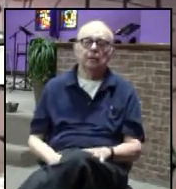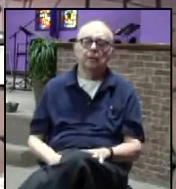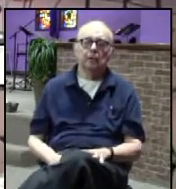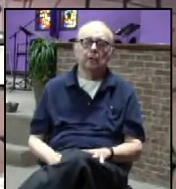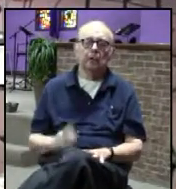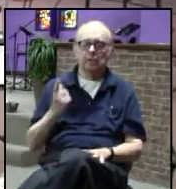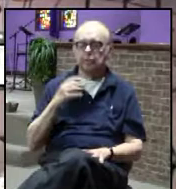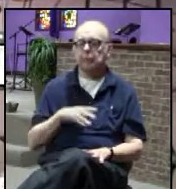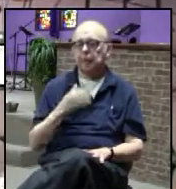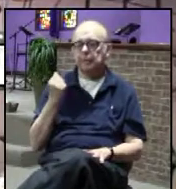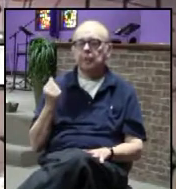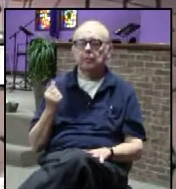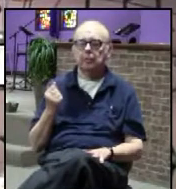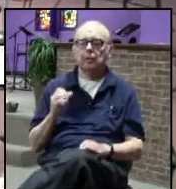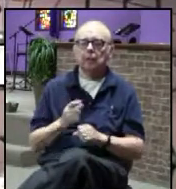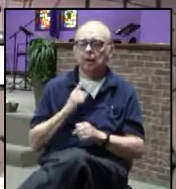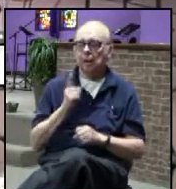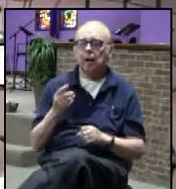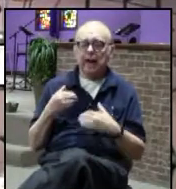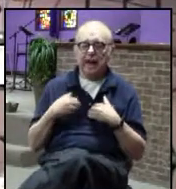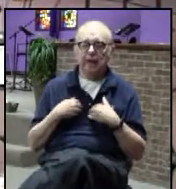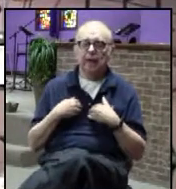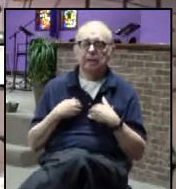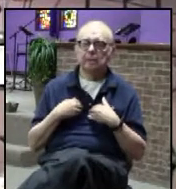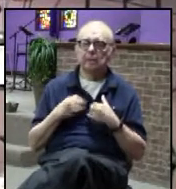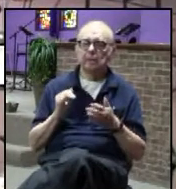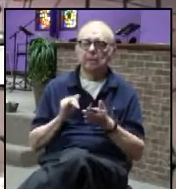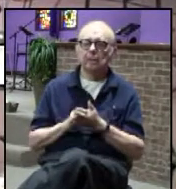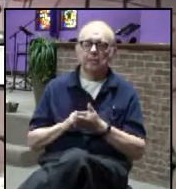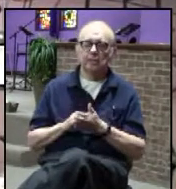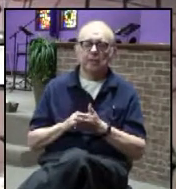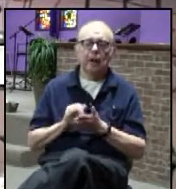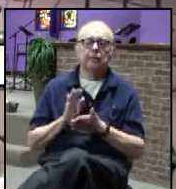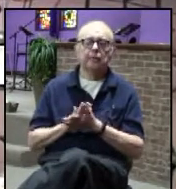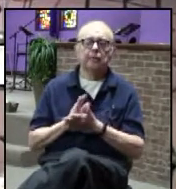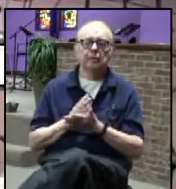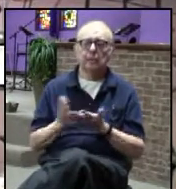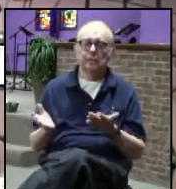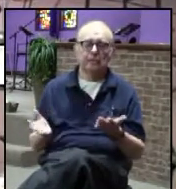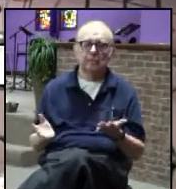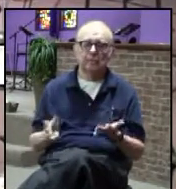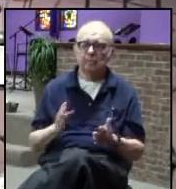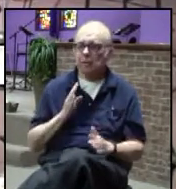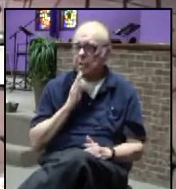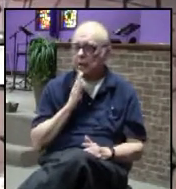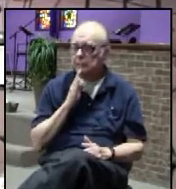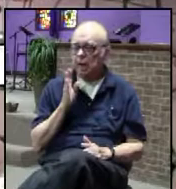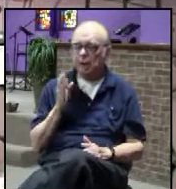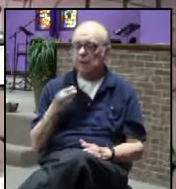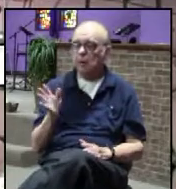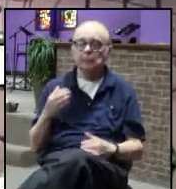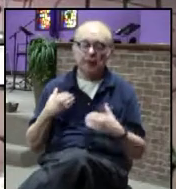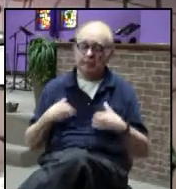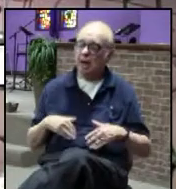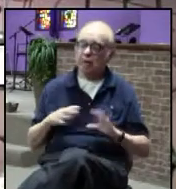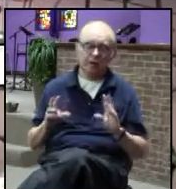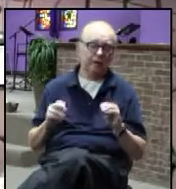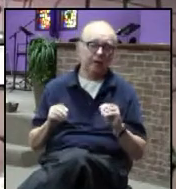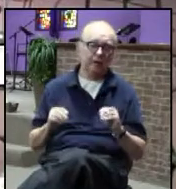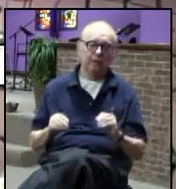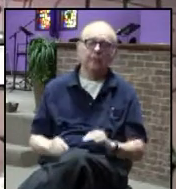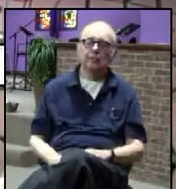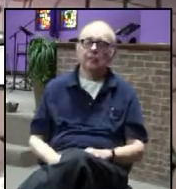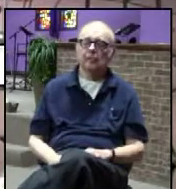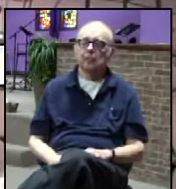And I will do my best to make sure you have your school supplies. Now, I'm not talking about buying clothes. Okay, I can't do